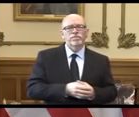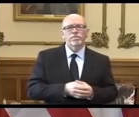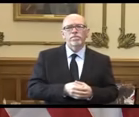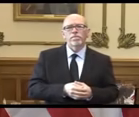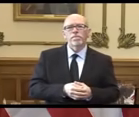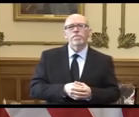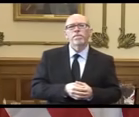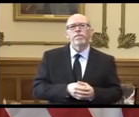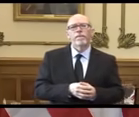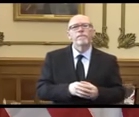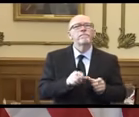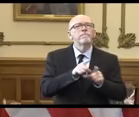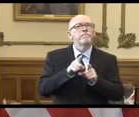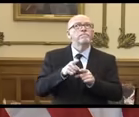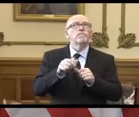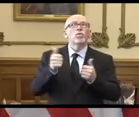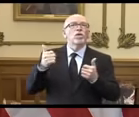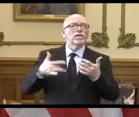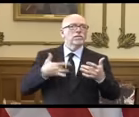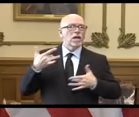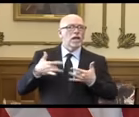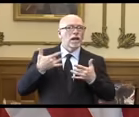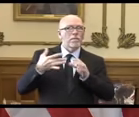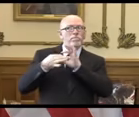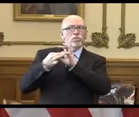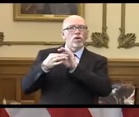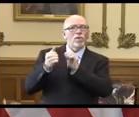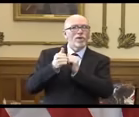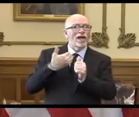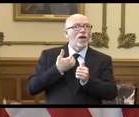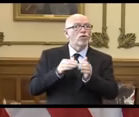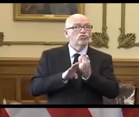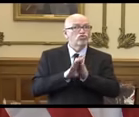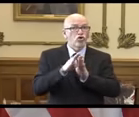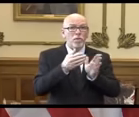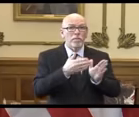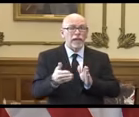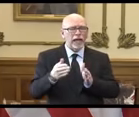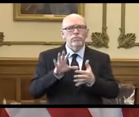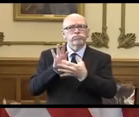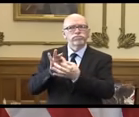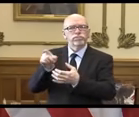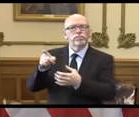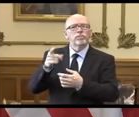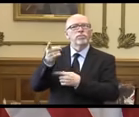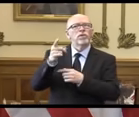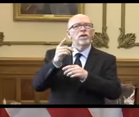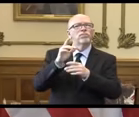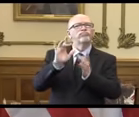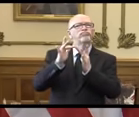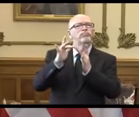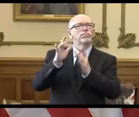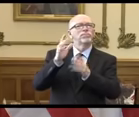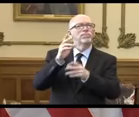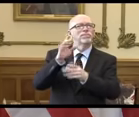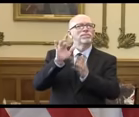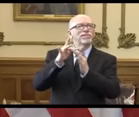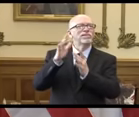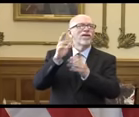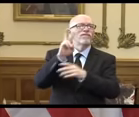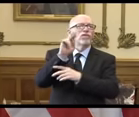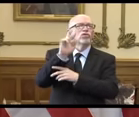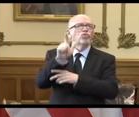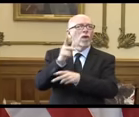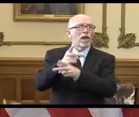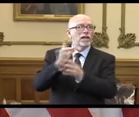a very exciting partnership that developed out of our surge planning. A virtual care network that is connecting Hoosiers with